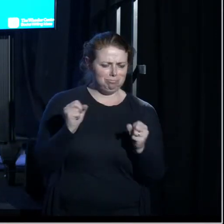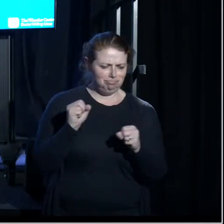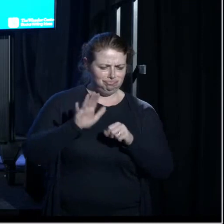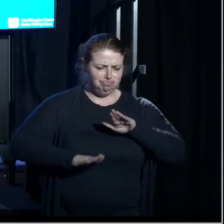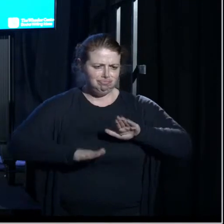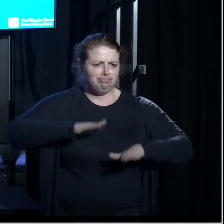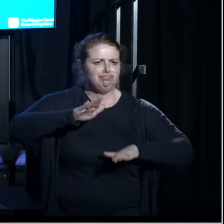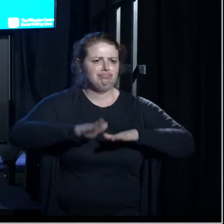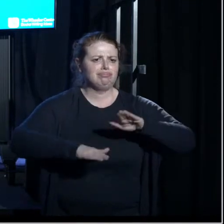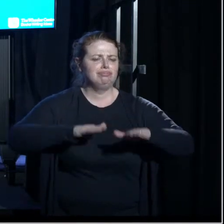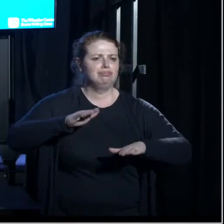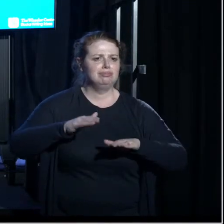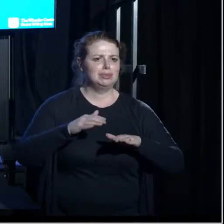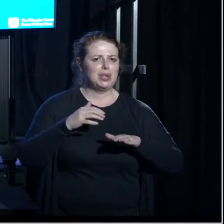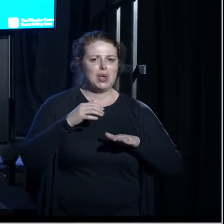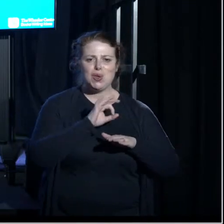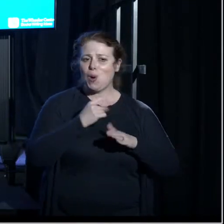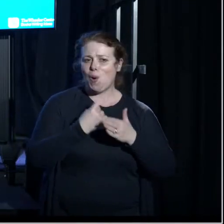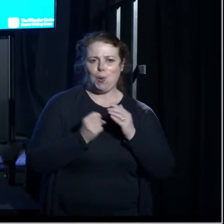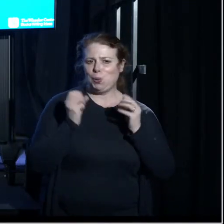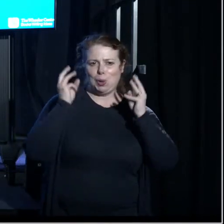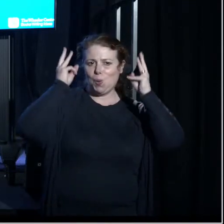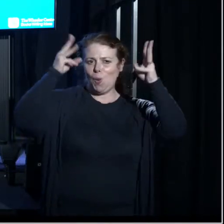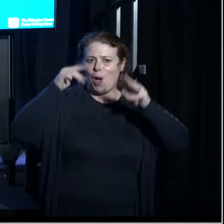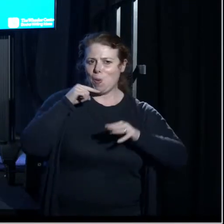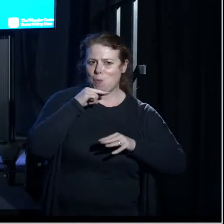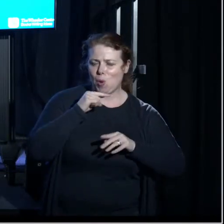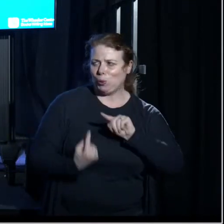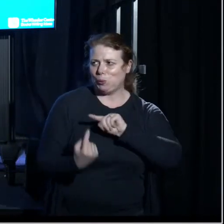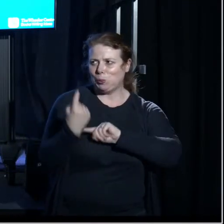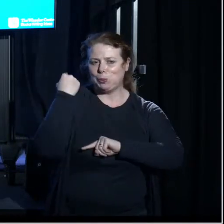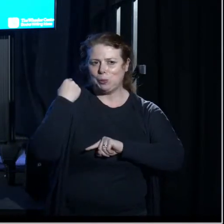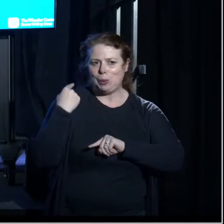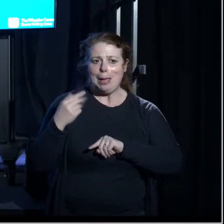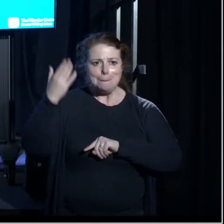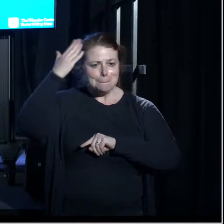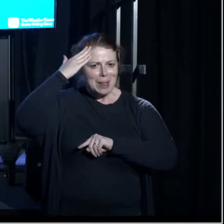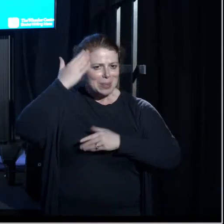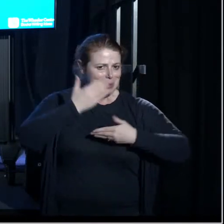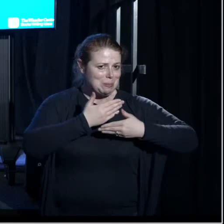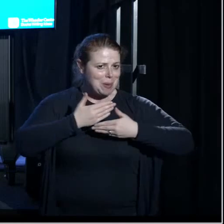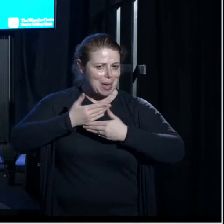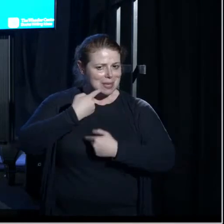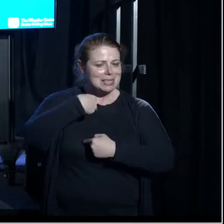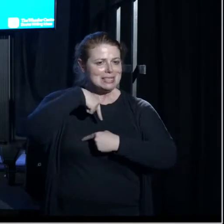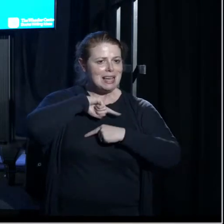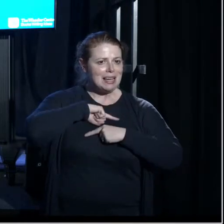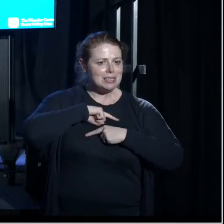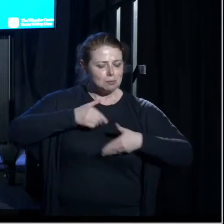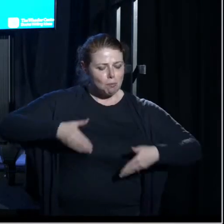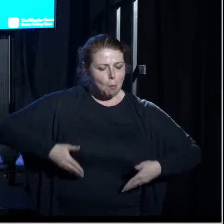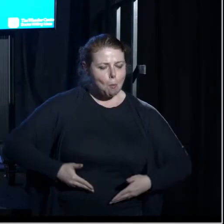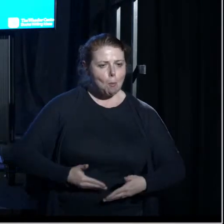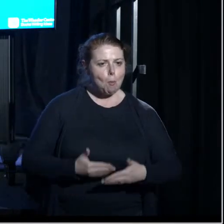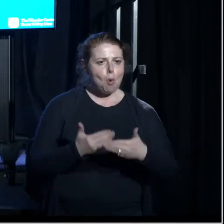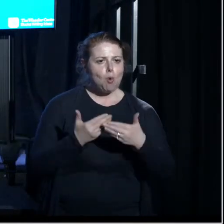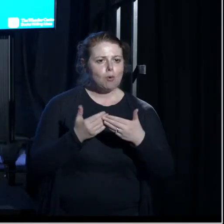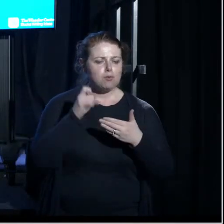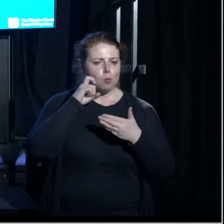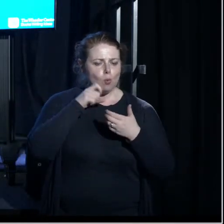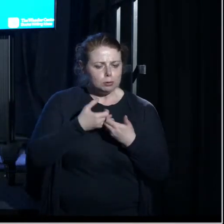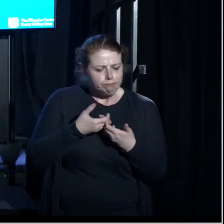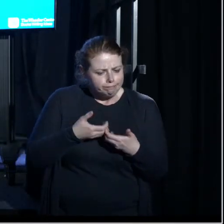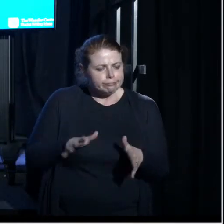something more than wild boys back then. We were our mother's babies, from her womb, from her waters that broke